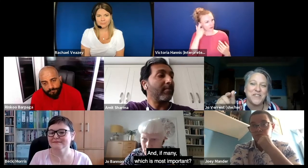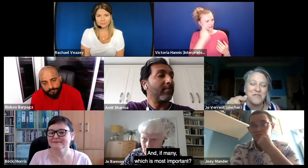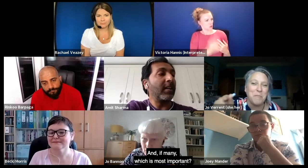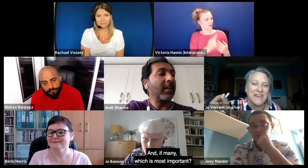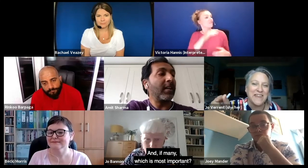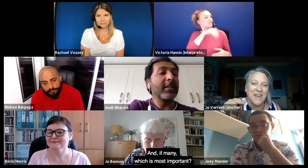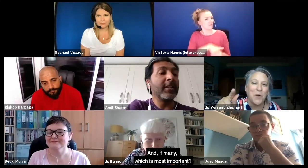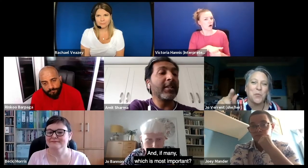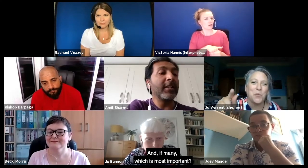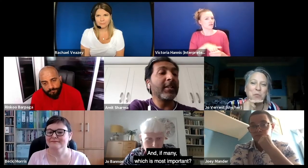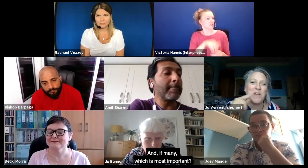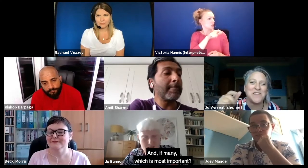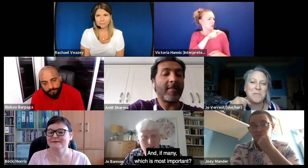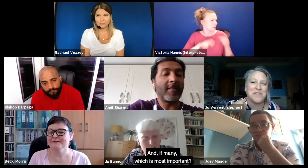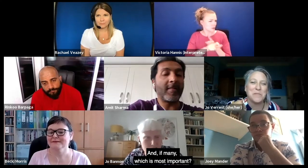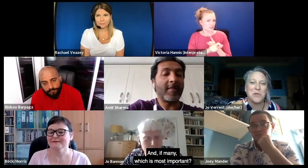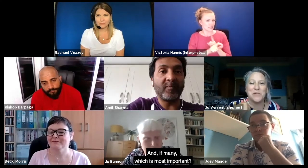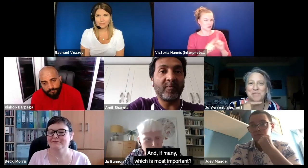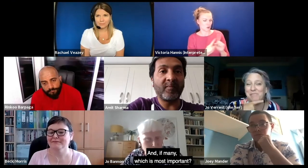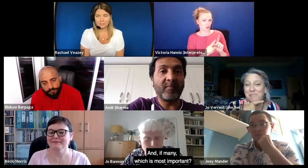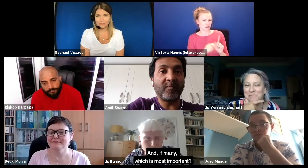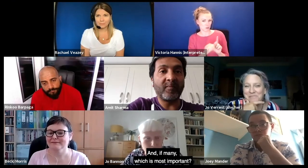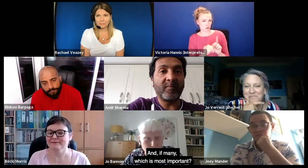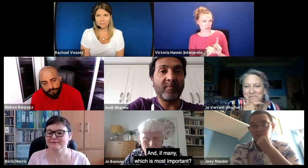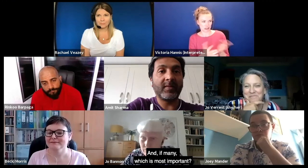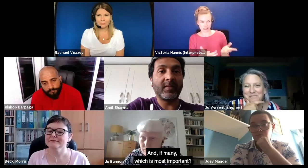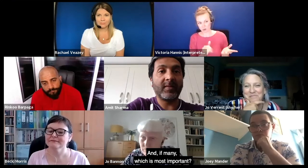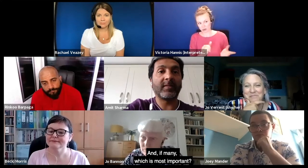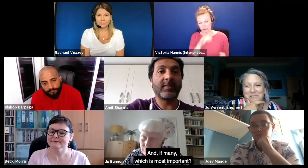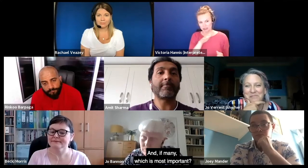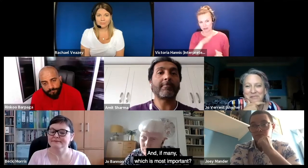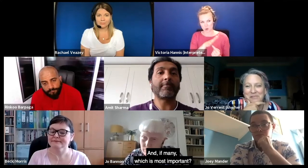And if many, I think, which is most important?